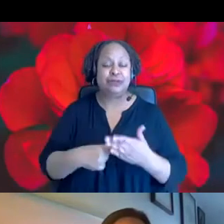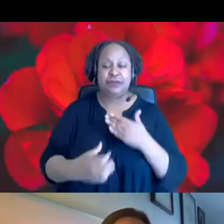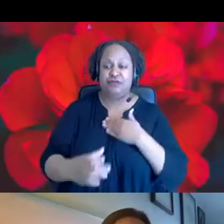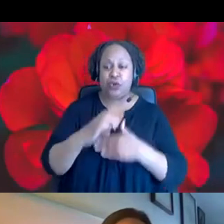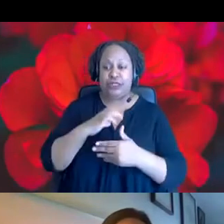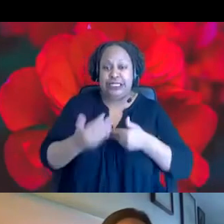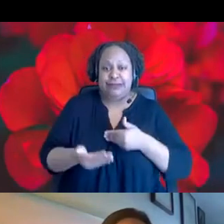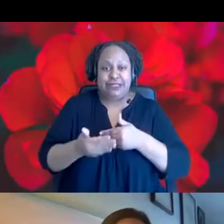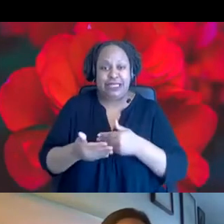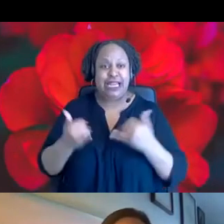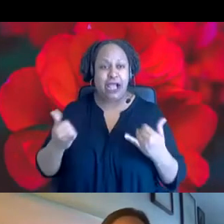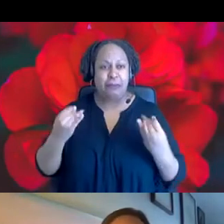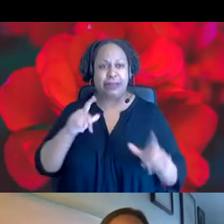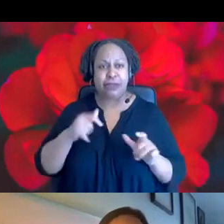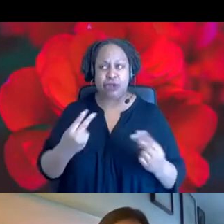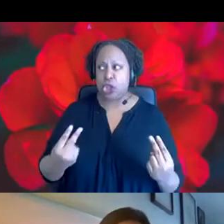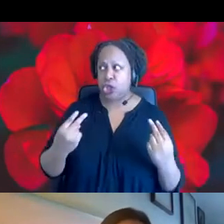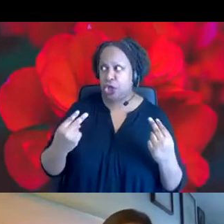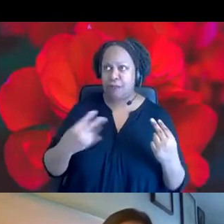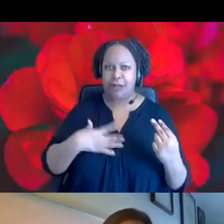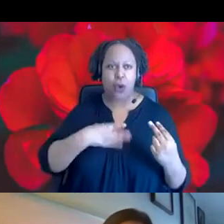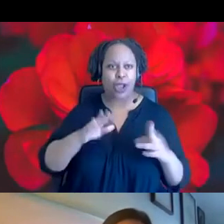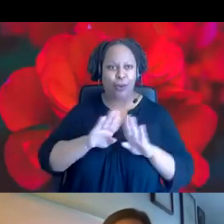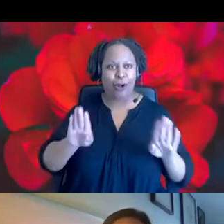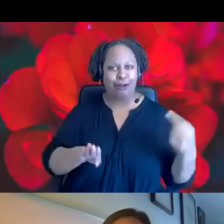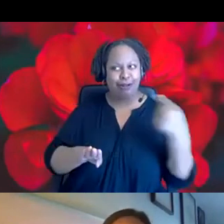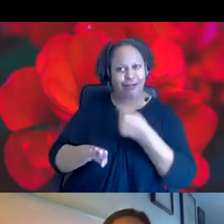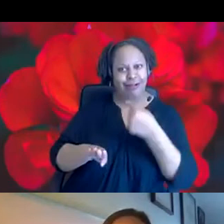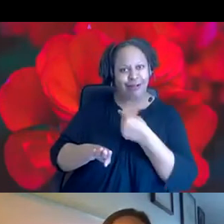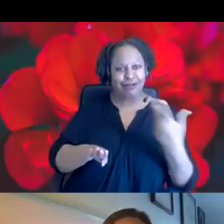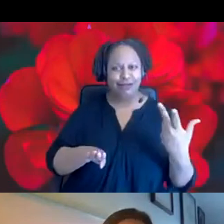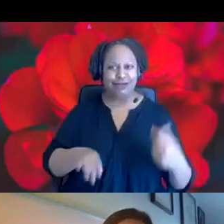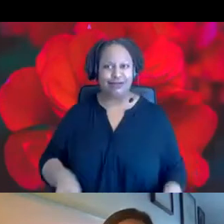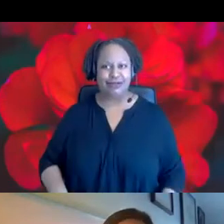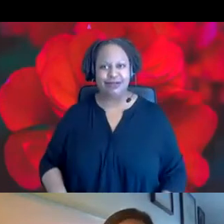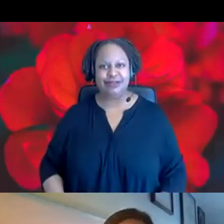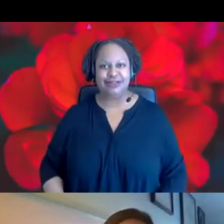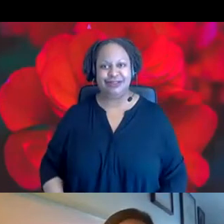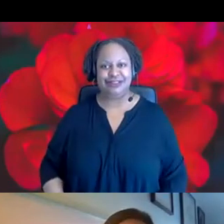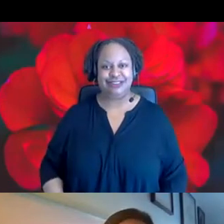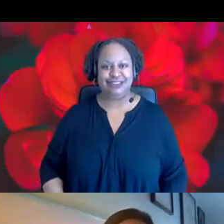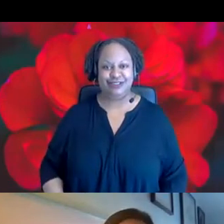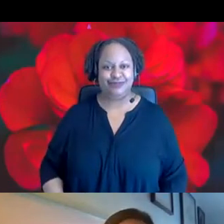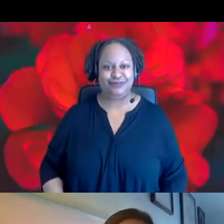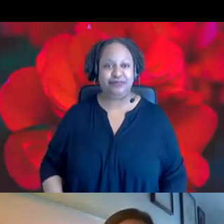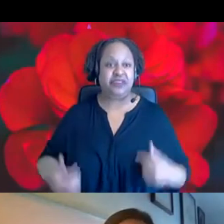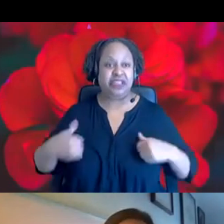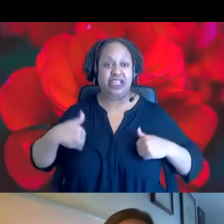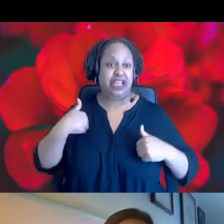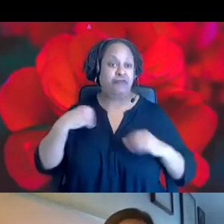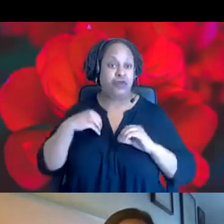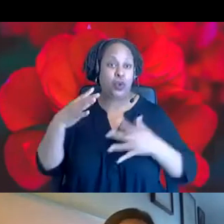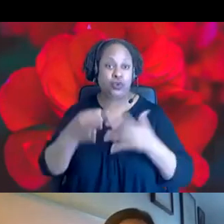people are seeing my white wall, right? Like, and I don't really have much choice in terms